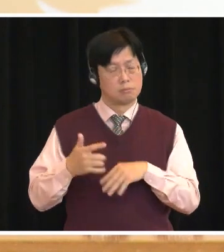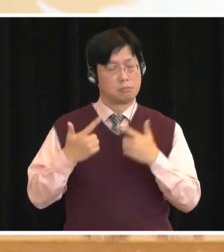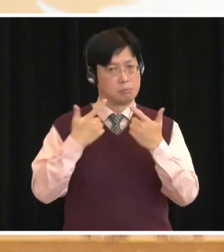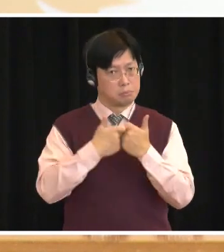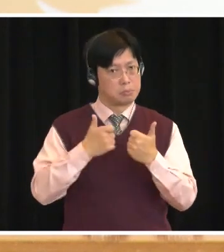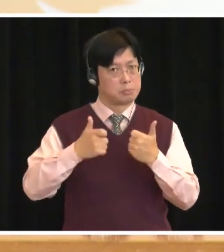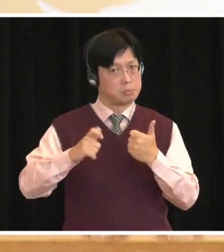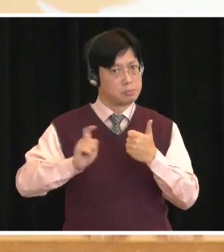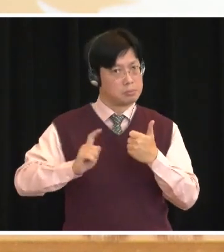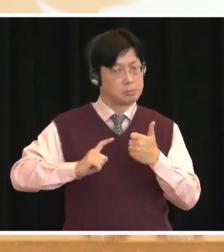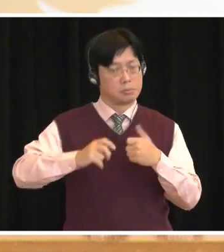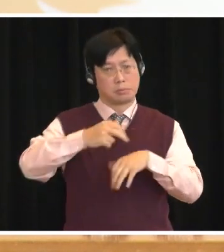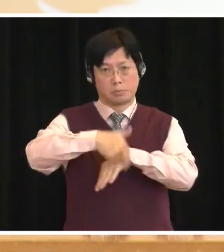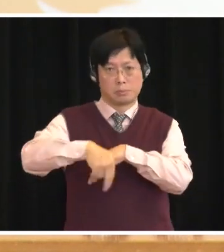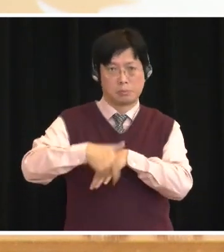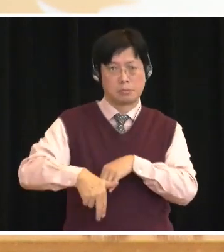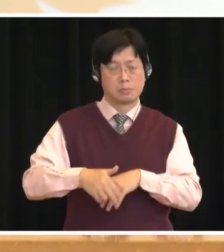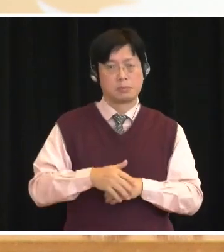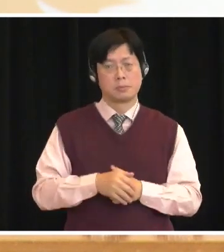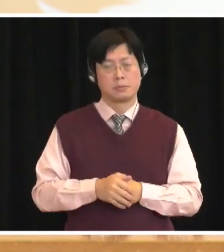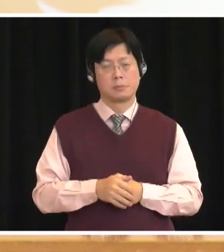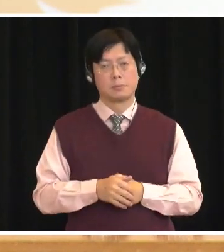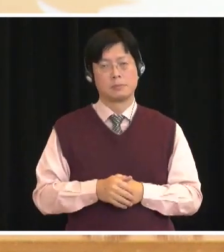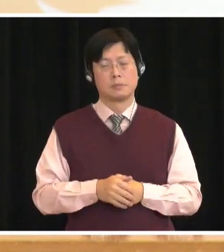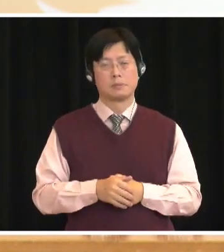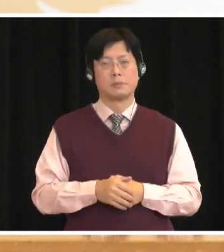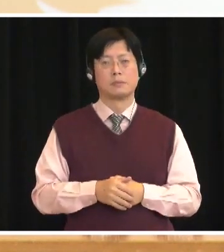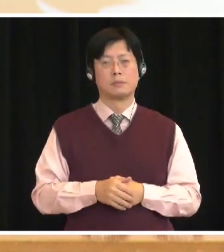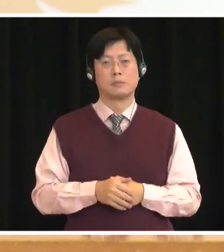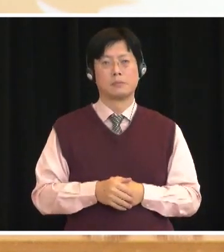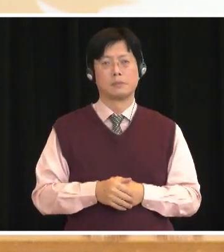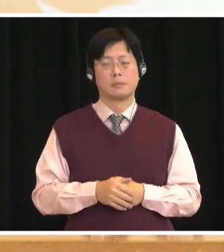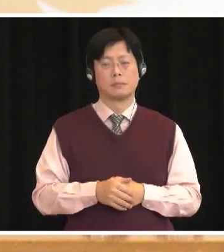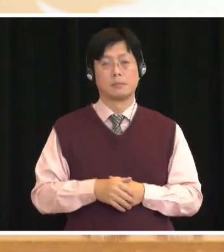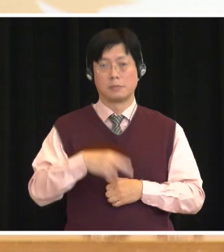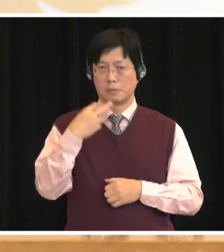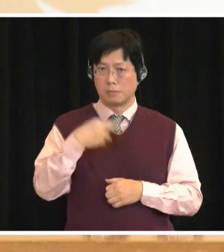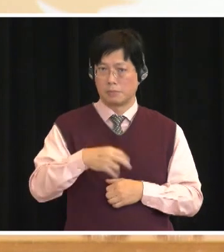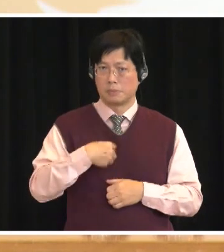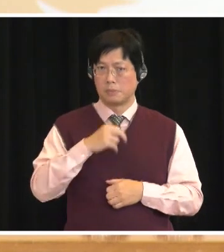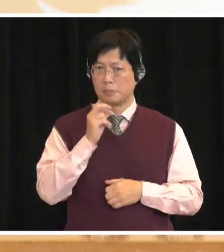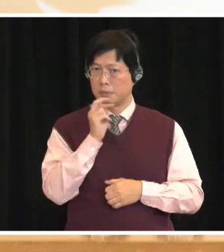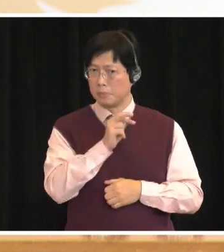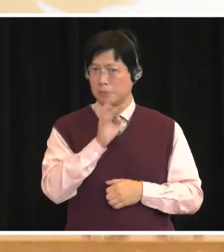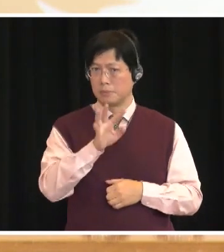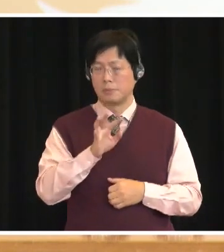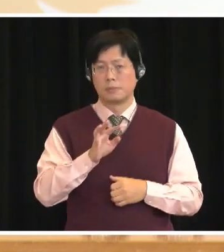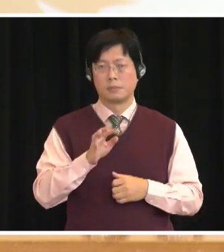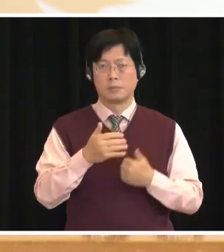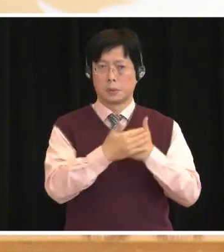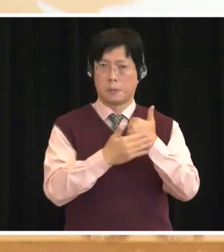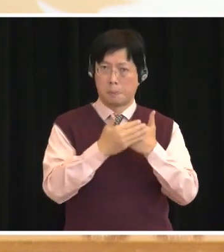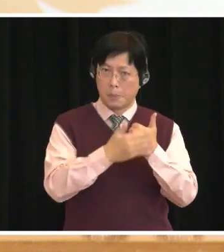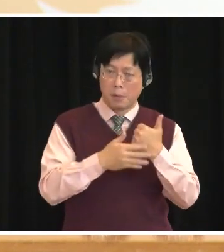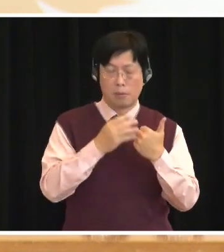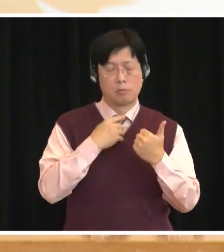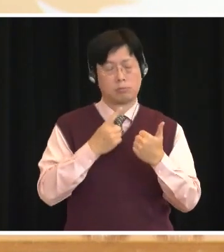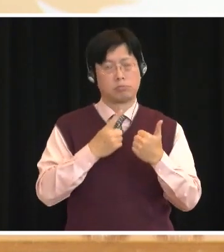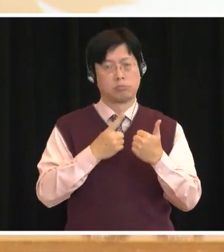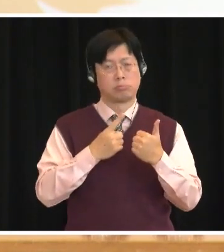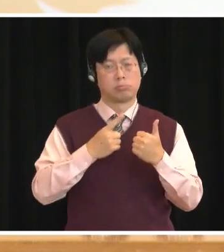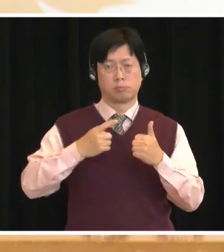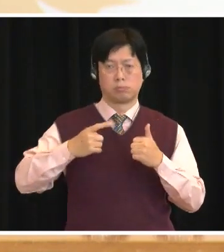there is a category protective measures, there is a category protective disciplining. Close to